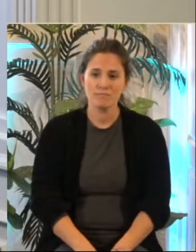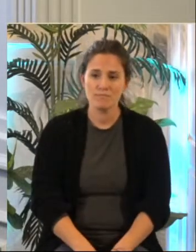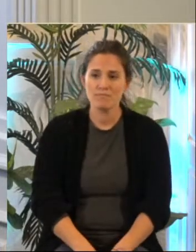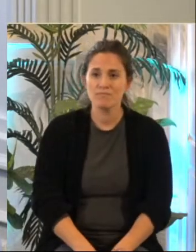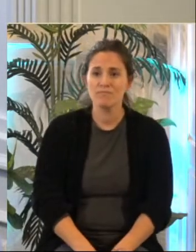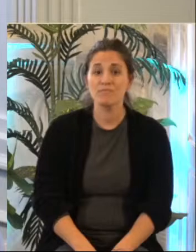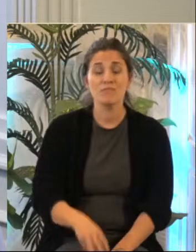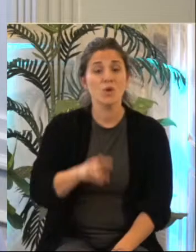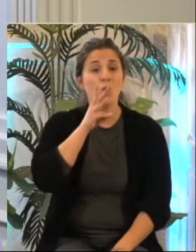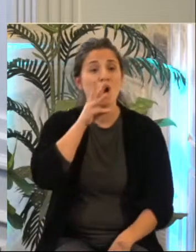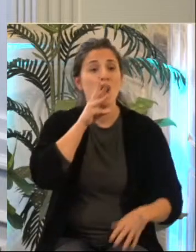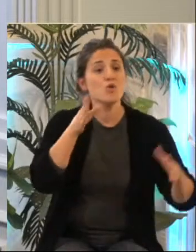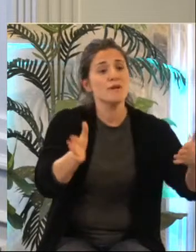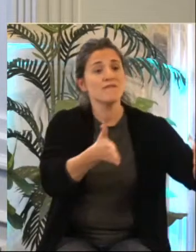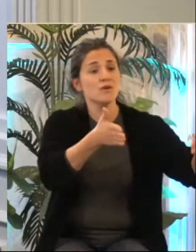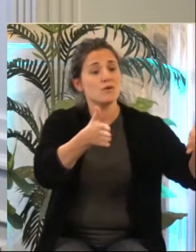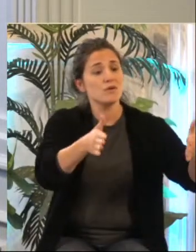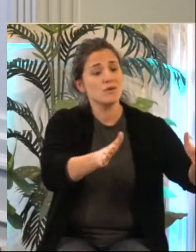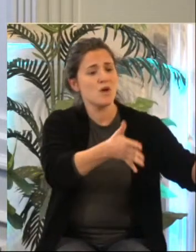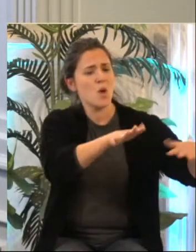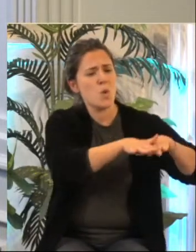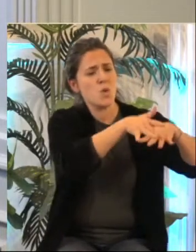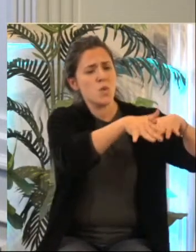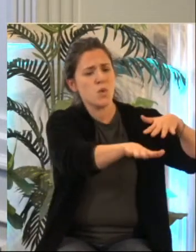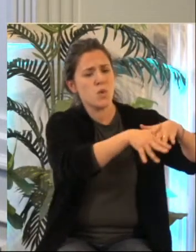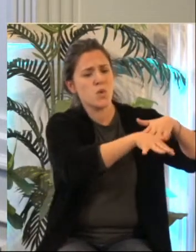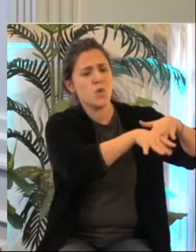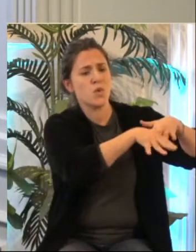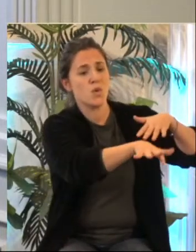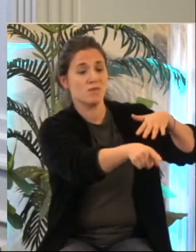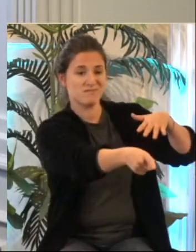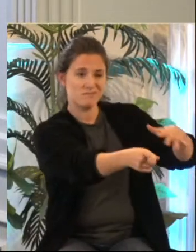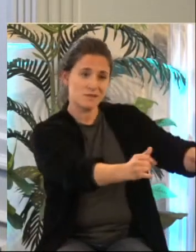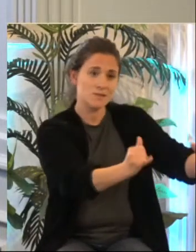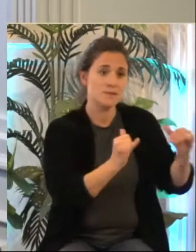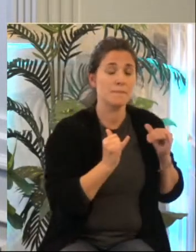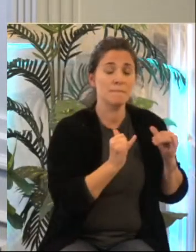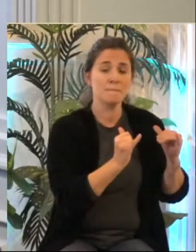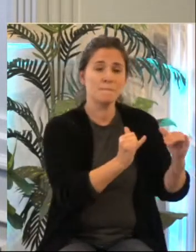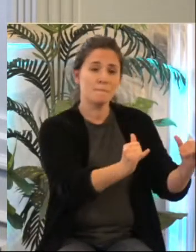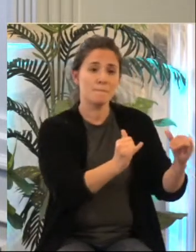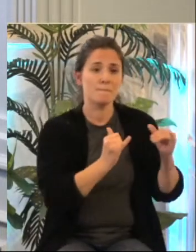River running free, you know how I feel.